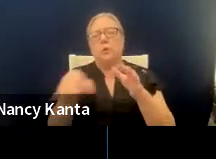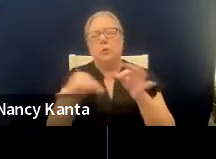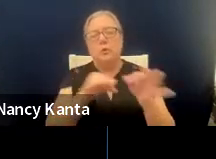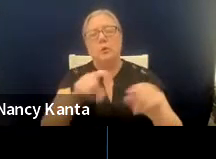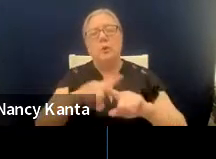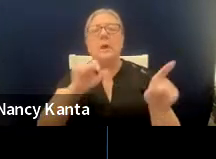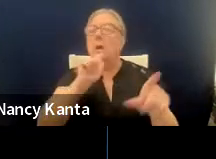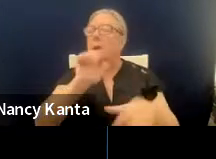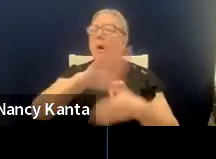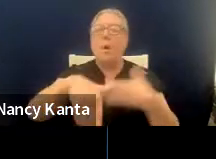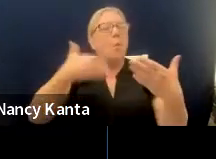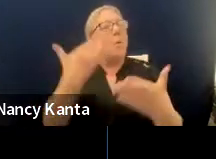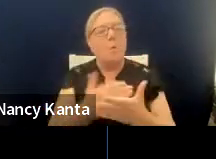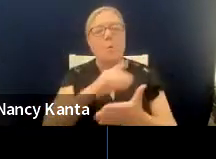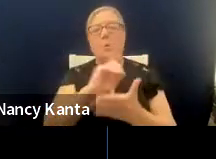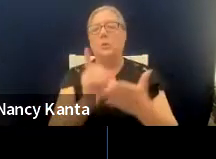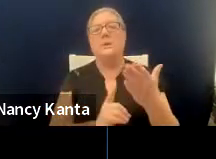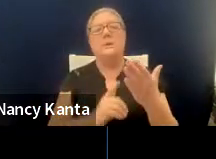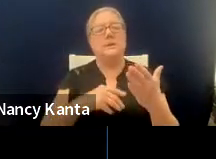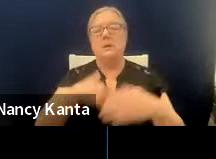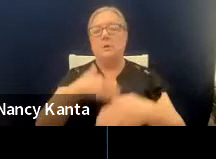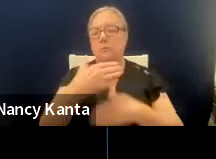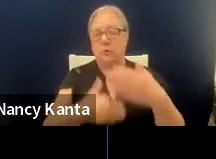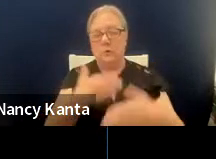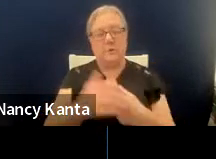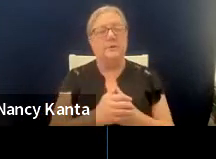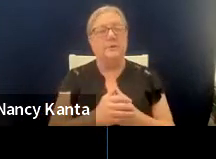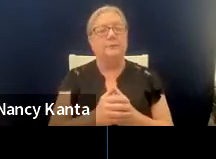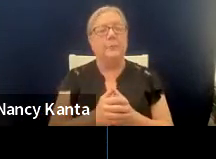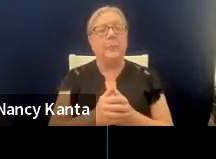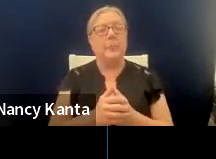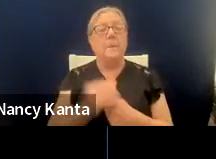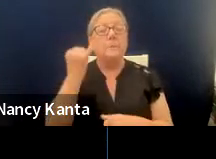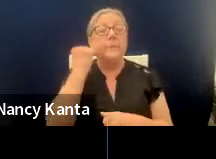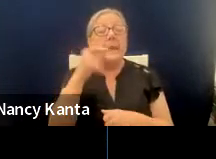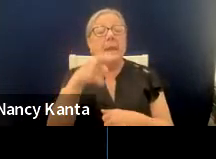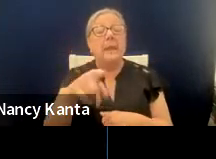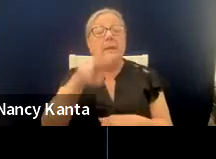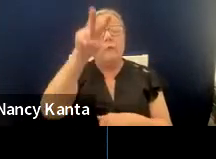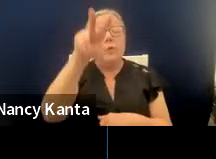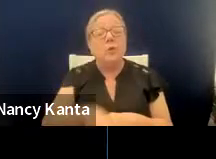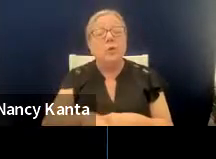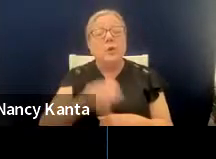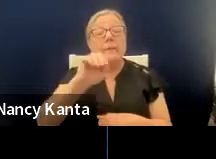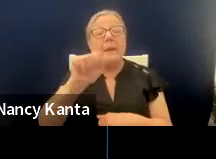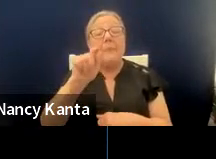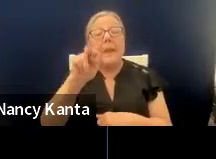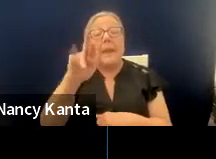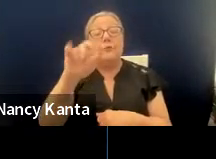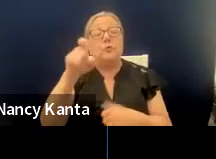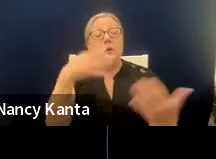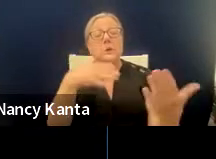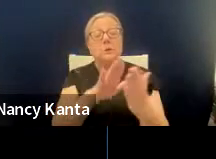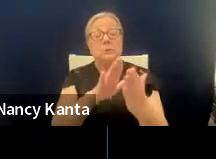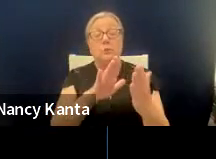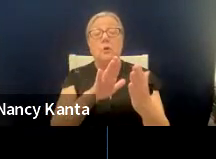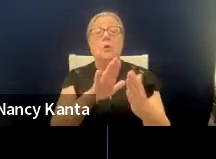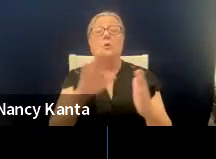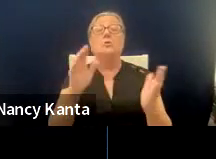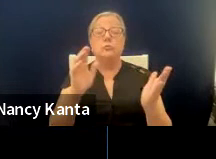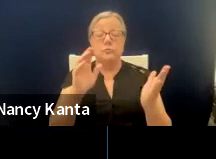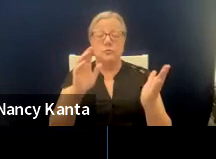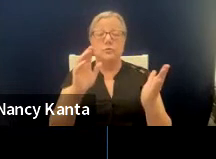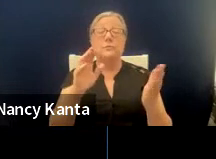design process. If you only go down this sort of matrix approach, we find it does achieve the least